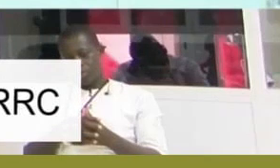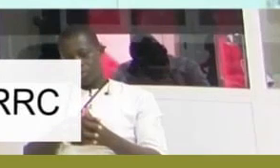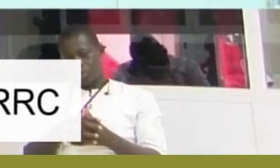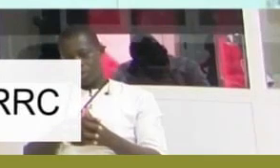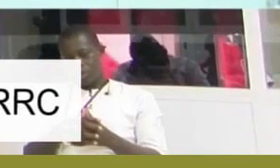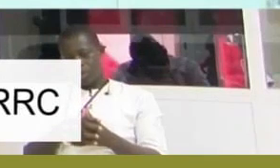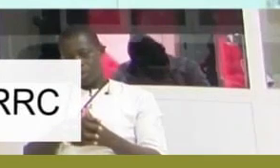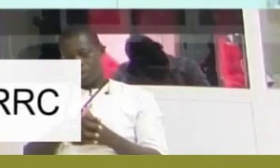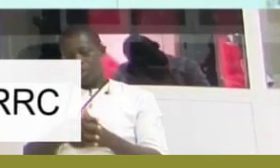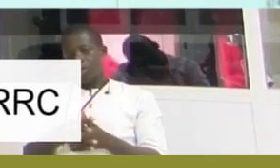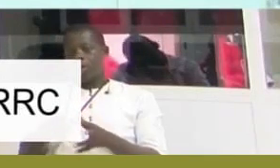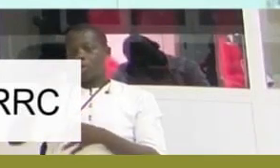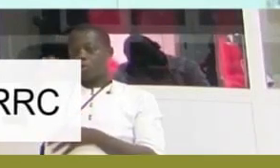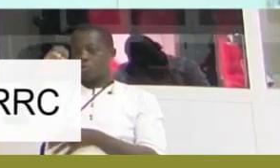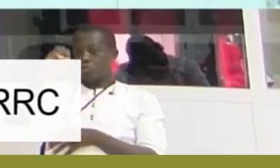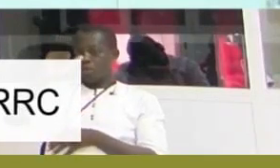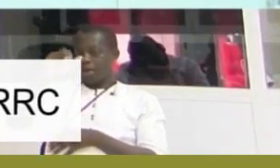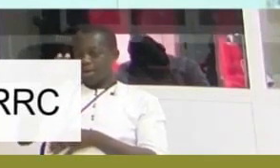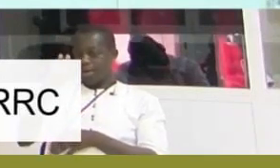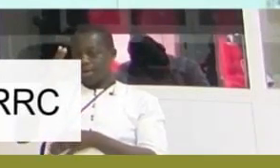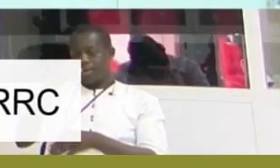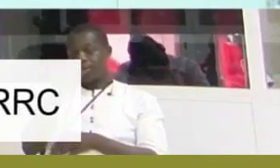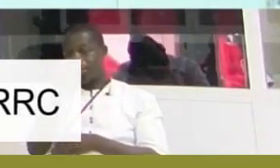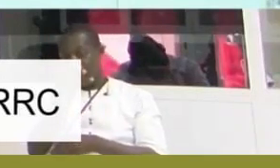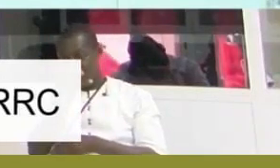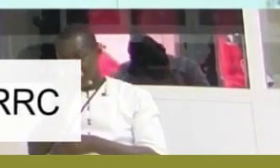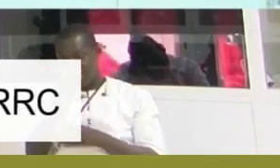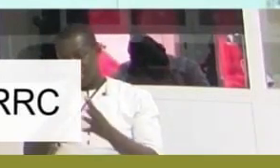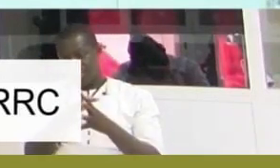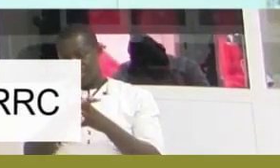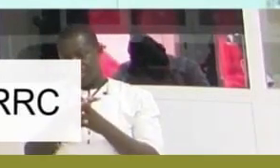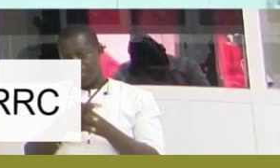Nuwa Baji ko. And Nuwa Baji said.